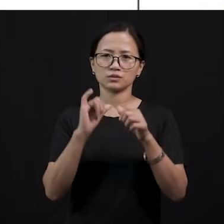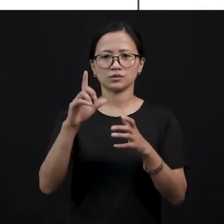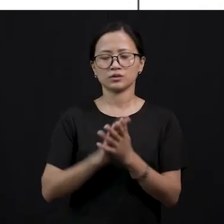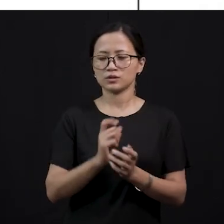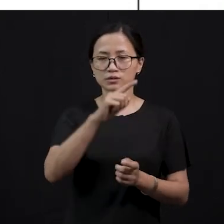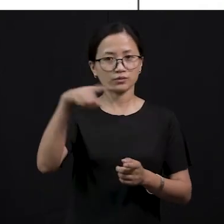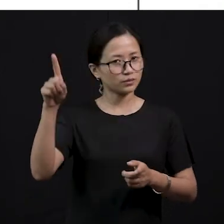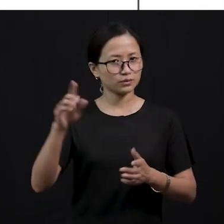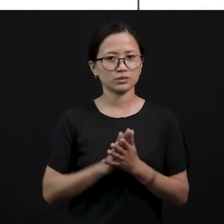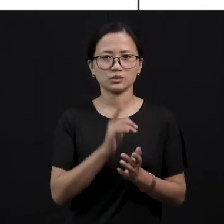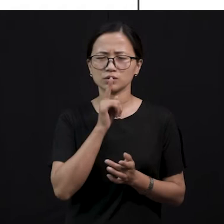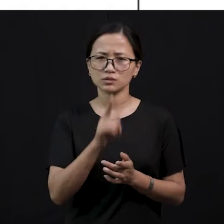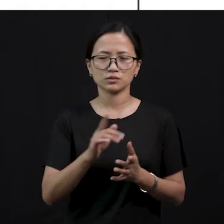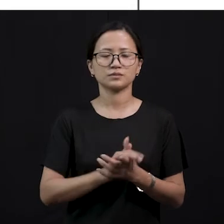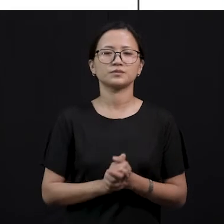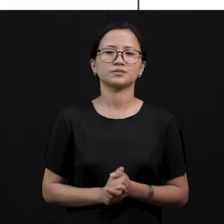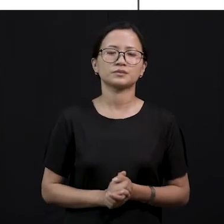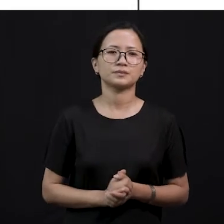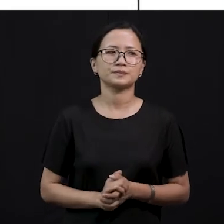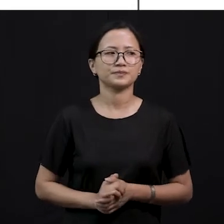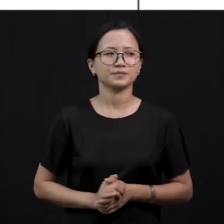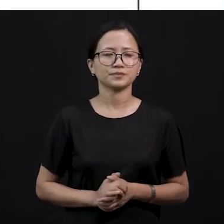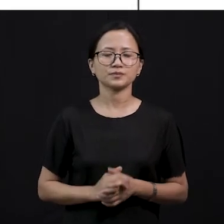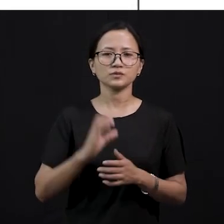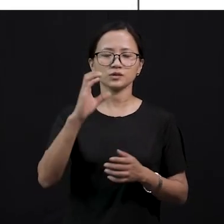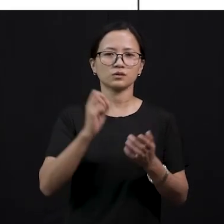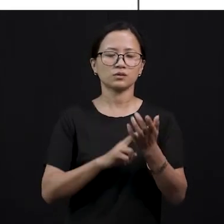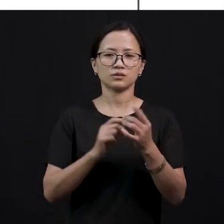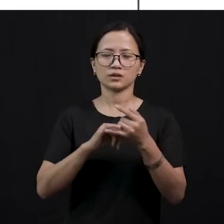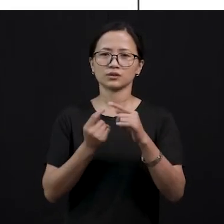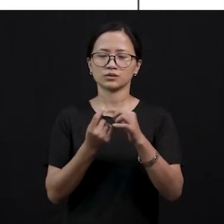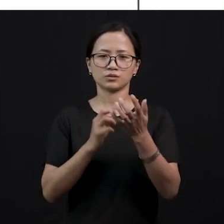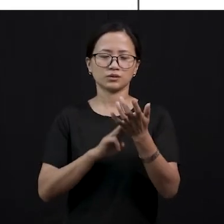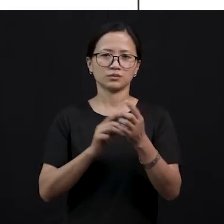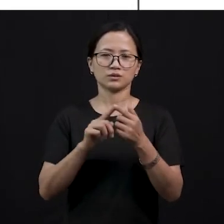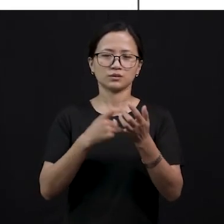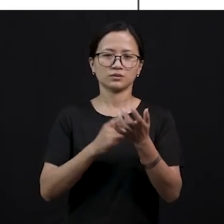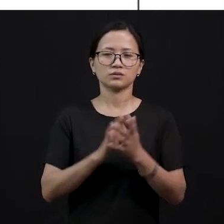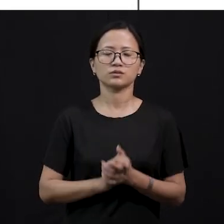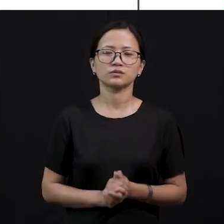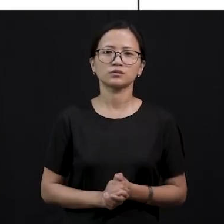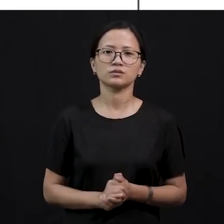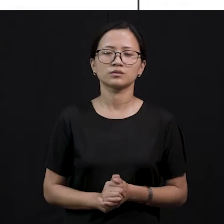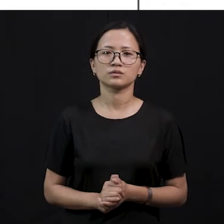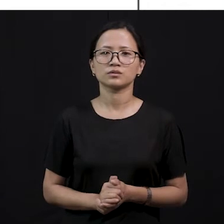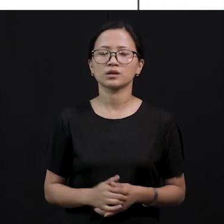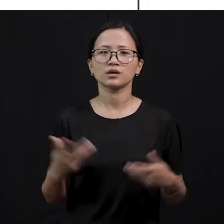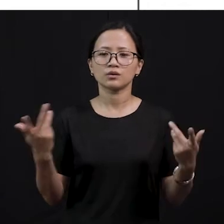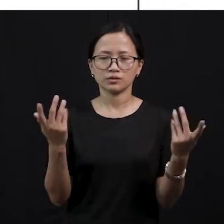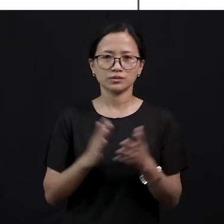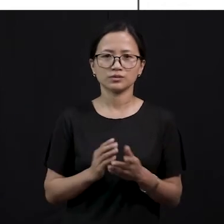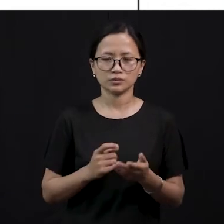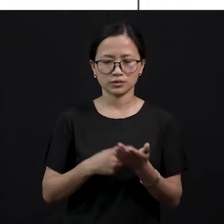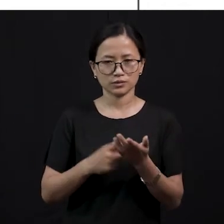correct, because us as consumers are going to observe whatever the news